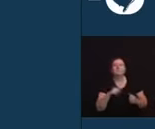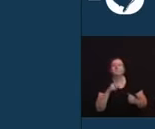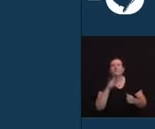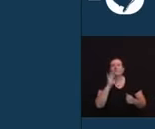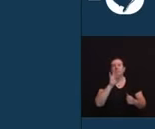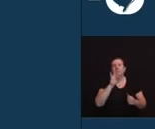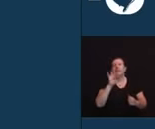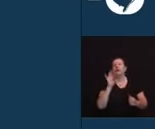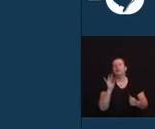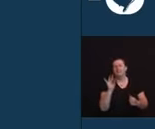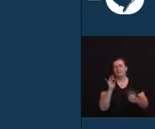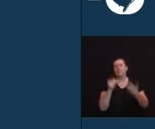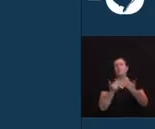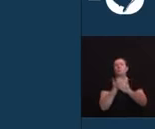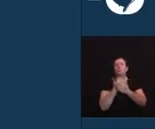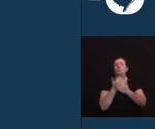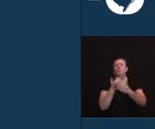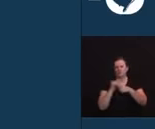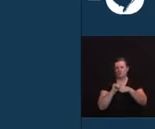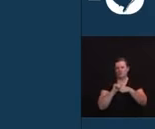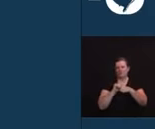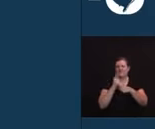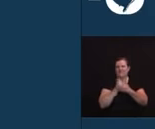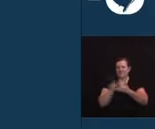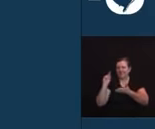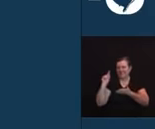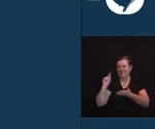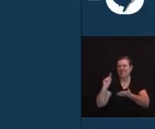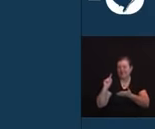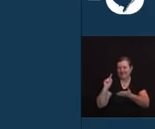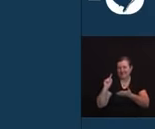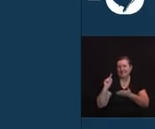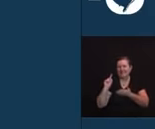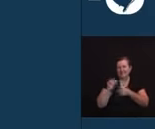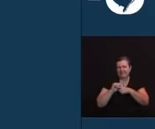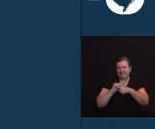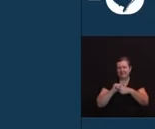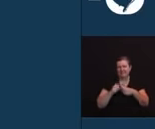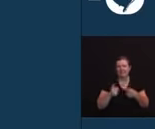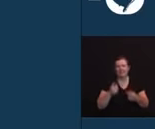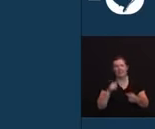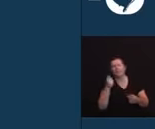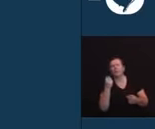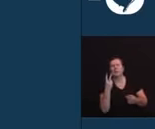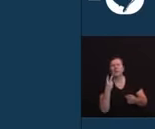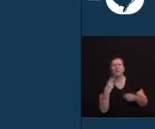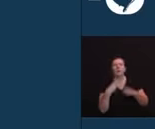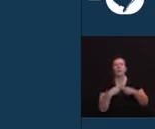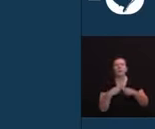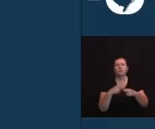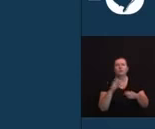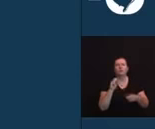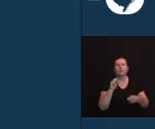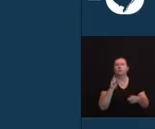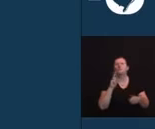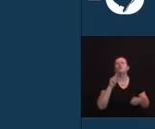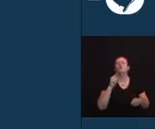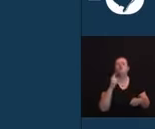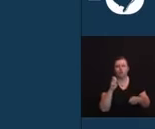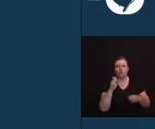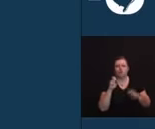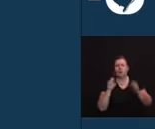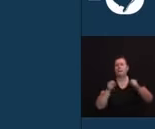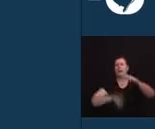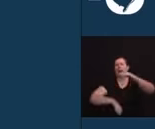they complete it. And an additional 12 surge capacity tracers were hired to directly support rapid response efforts